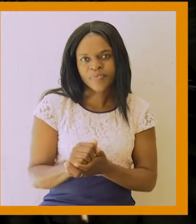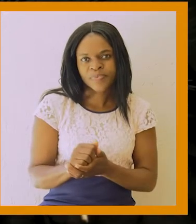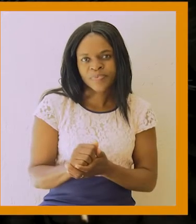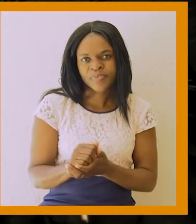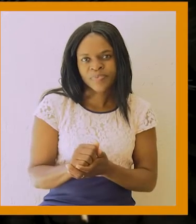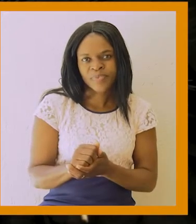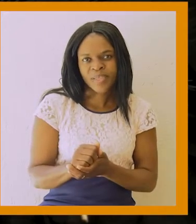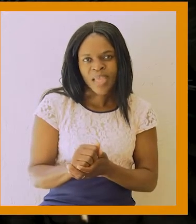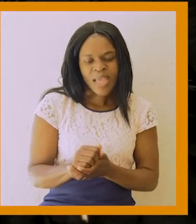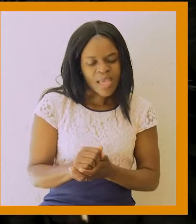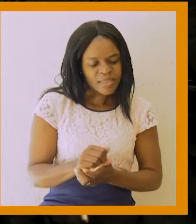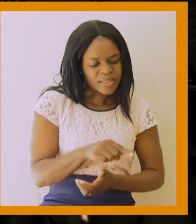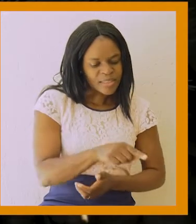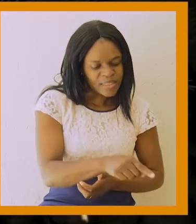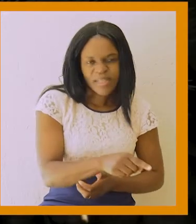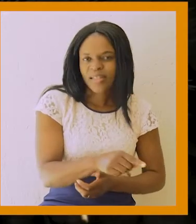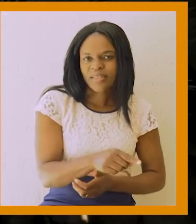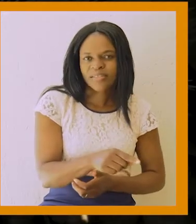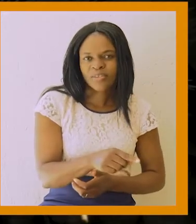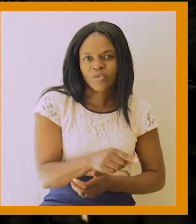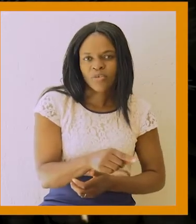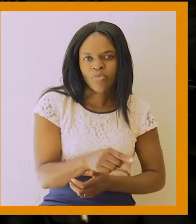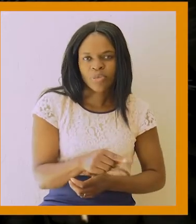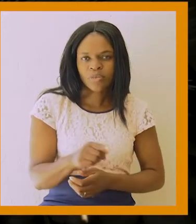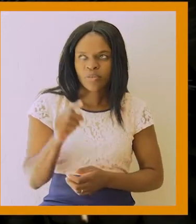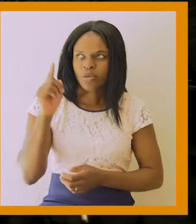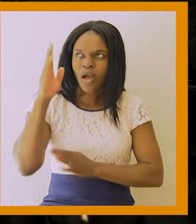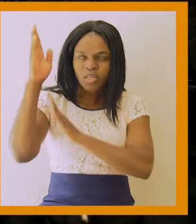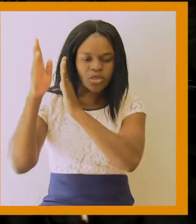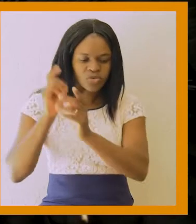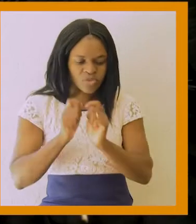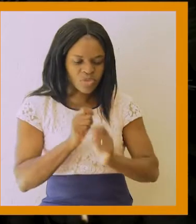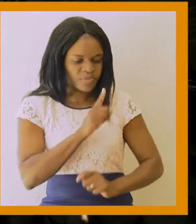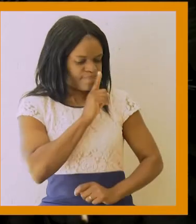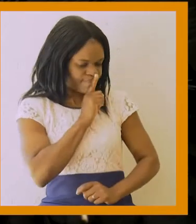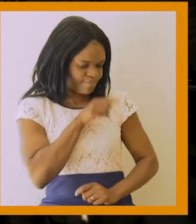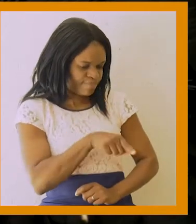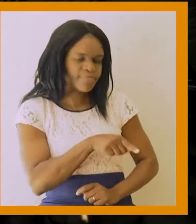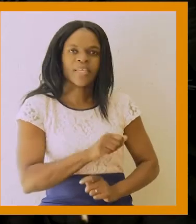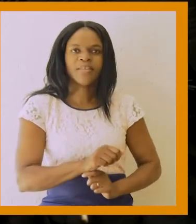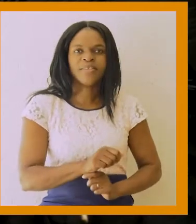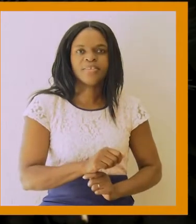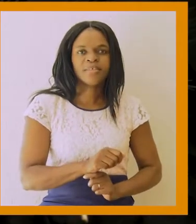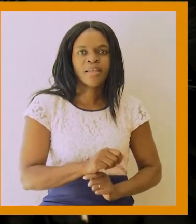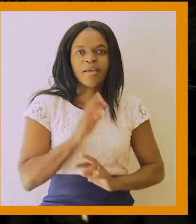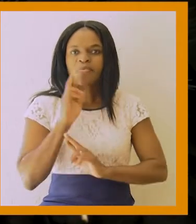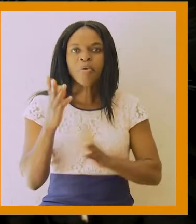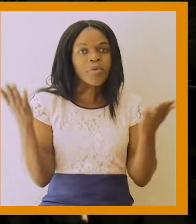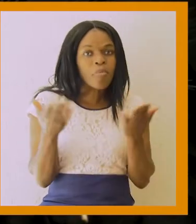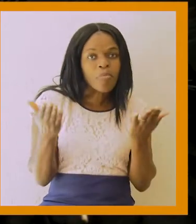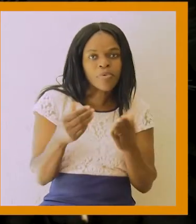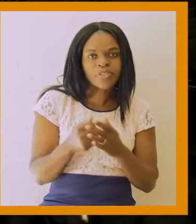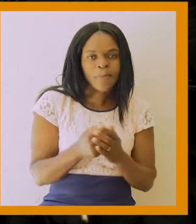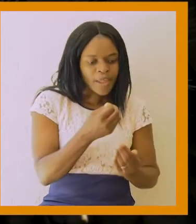they are silenced. So in that case, I would say children's rights are also human rights.